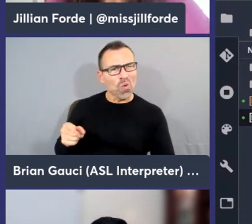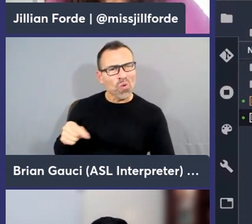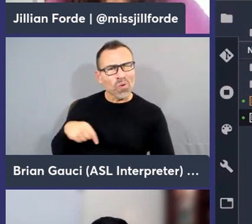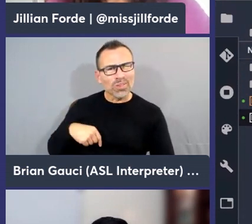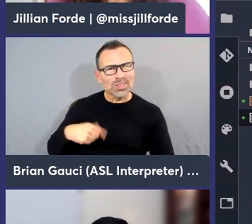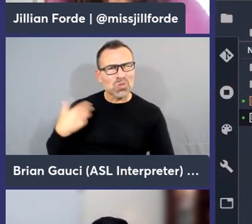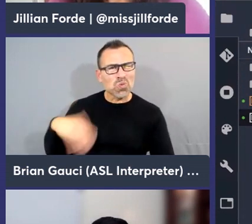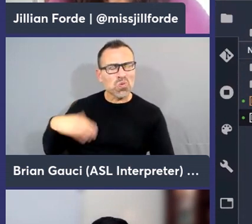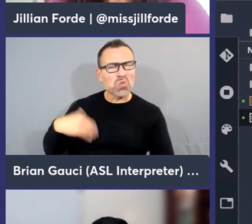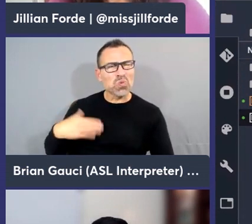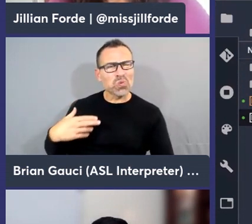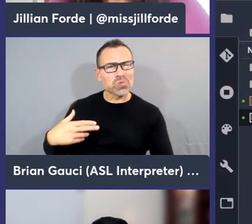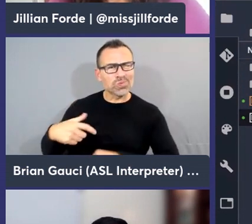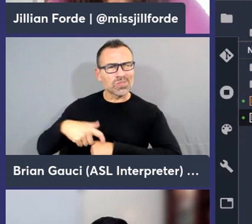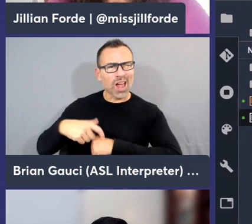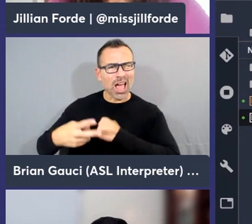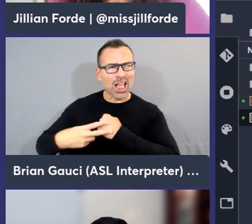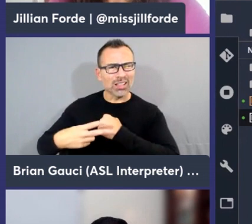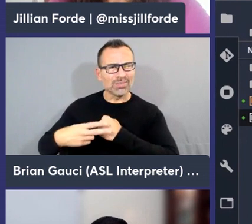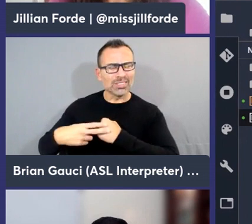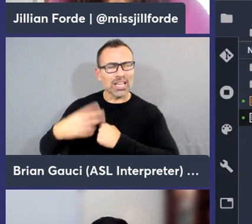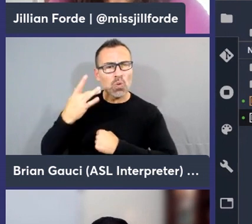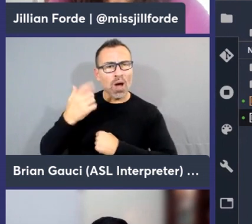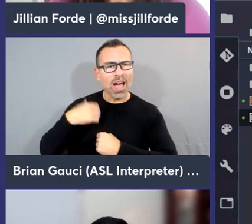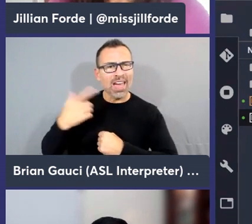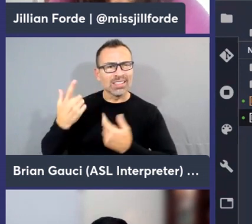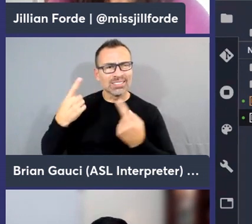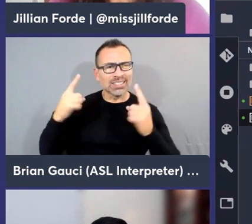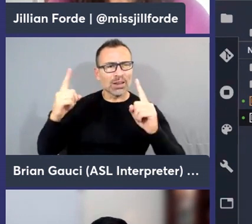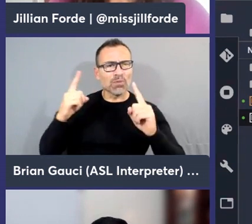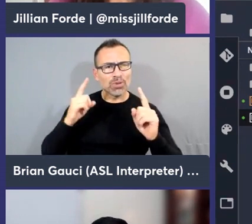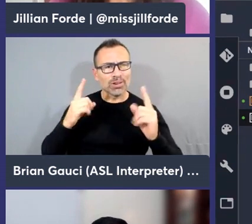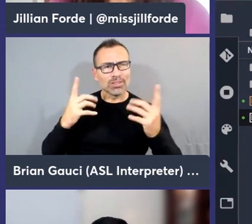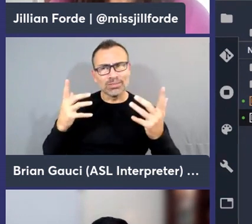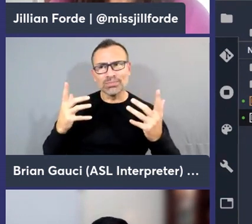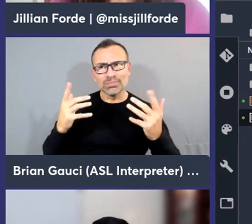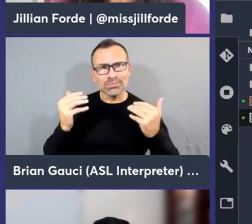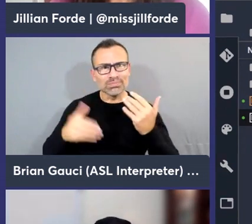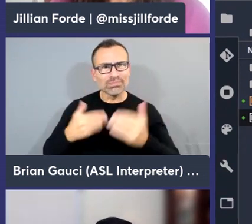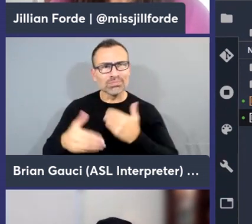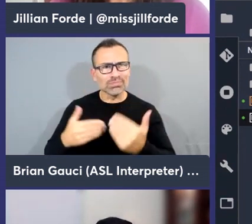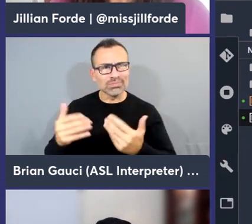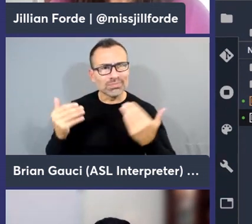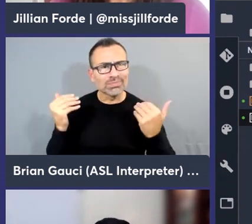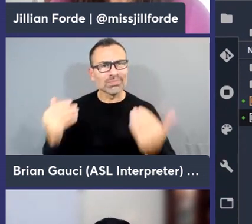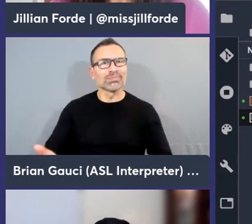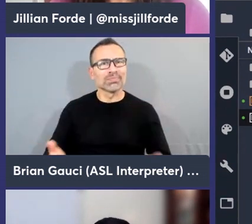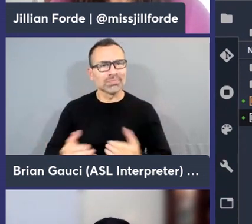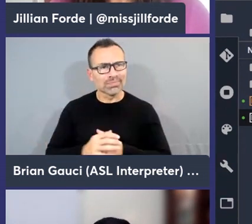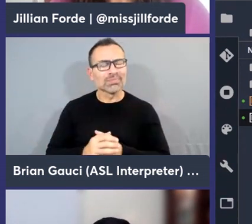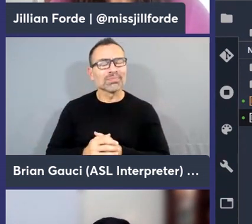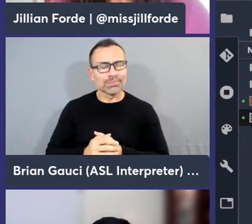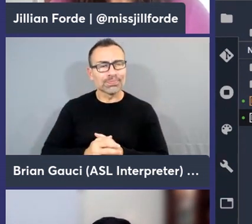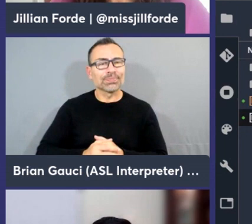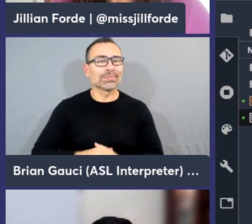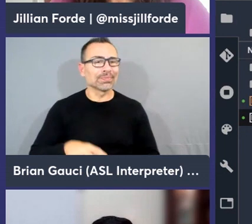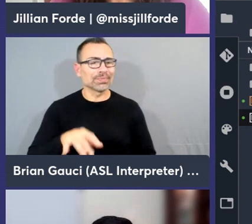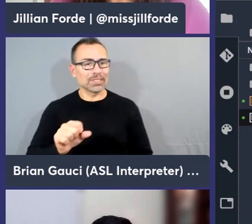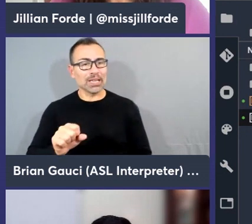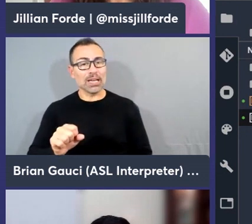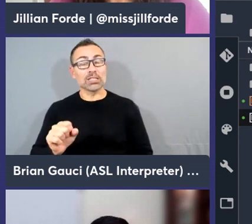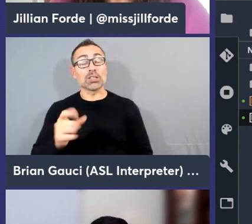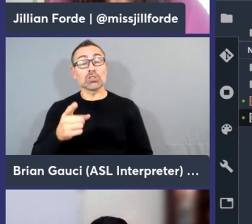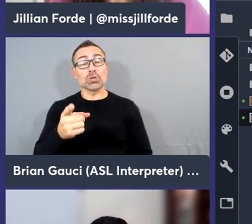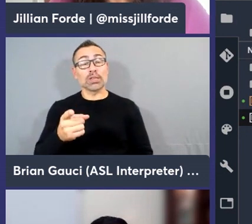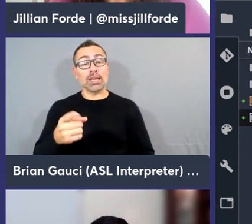help set you up for better success, as you're starting to learn. Yep. So what I have shared on screen is